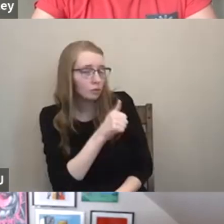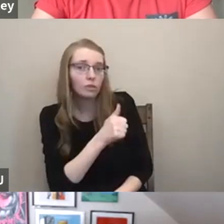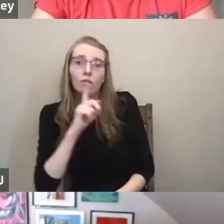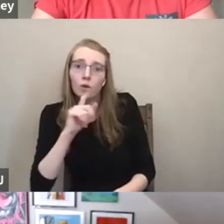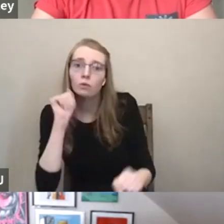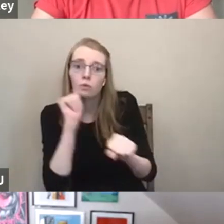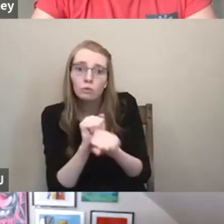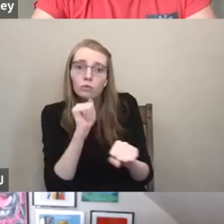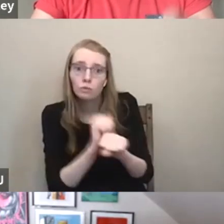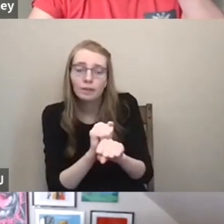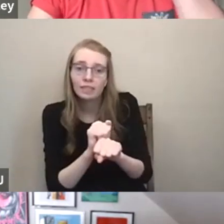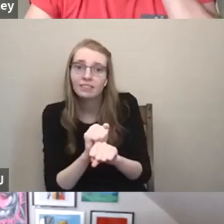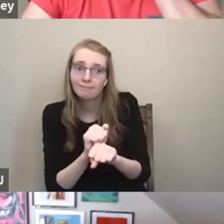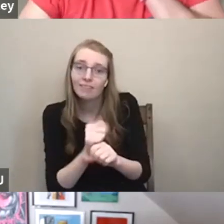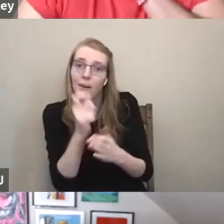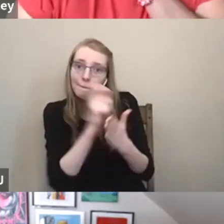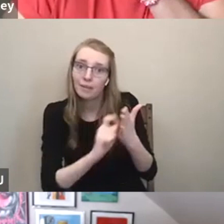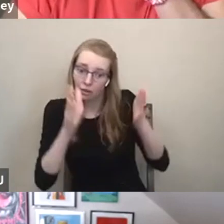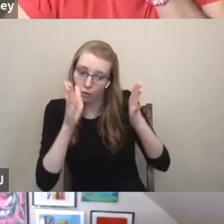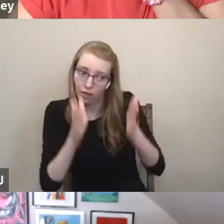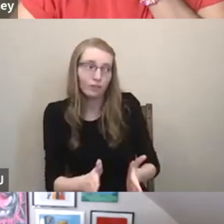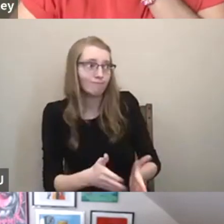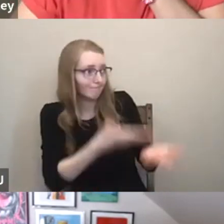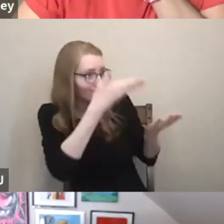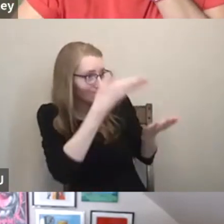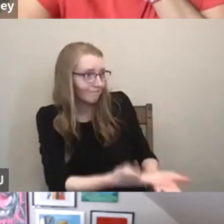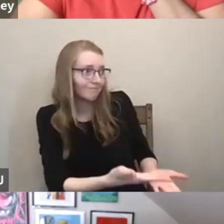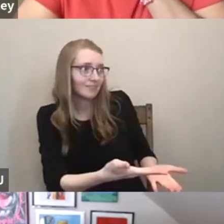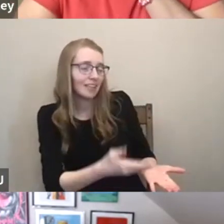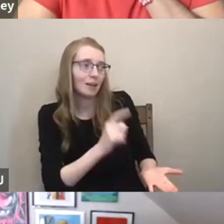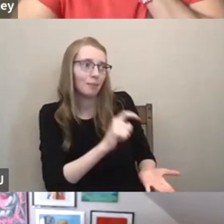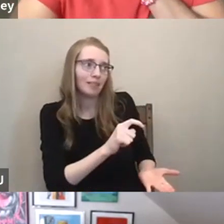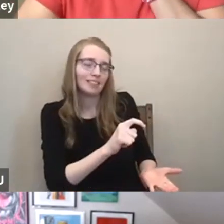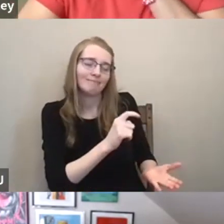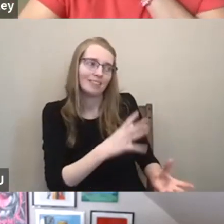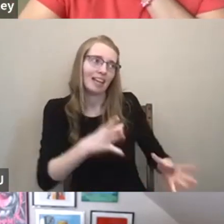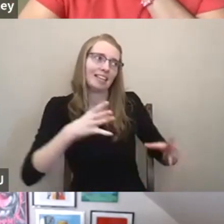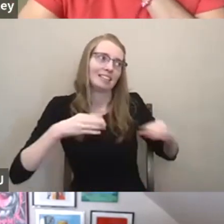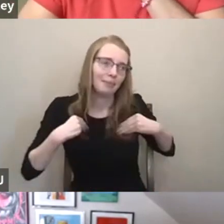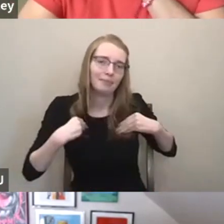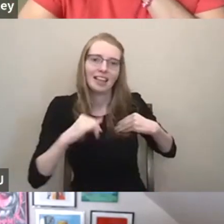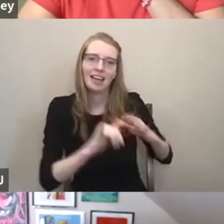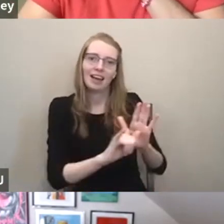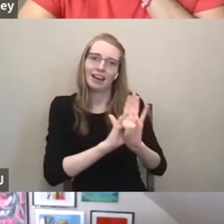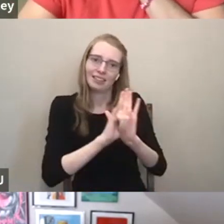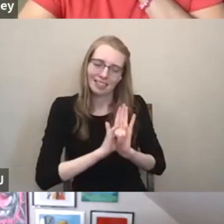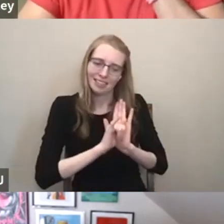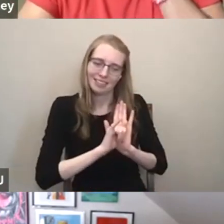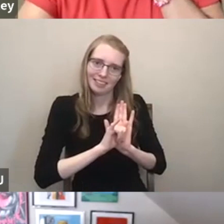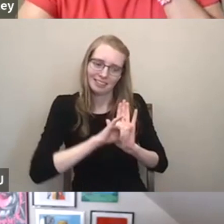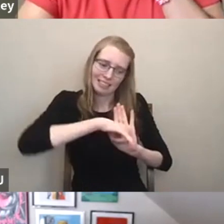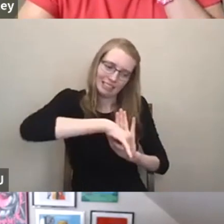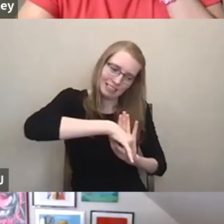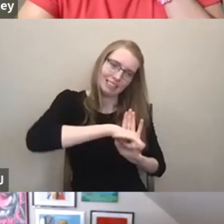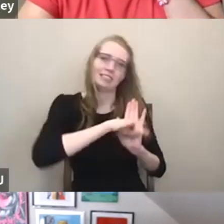own those titles for yourself and own that identity for yourself and claim that space in the